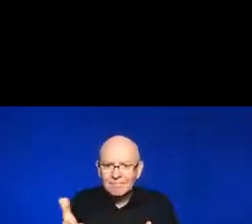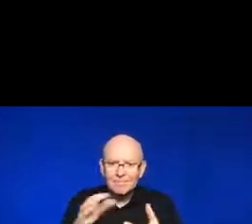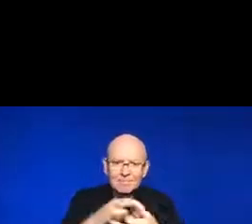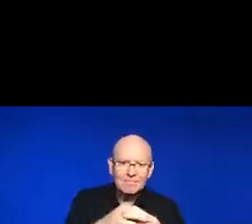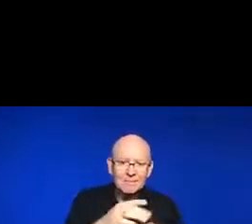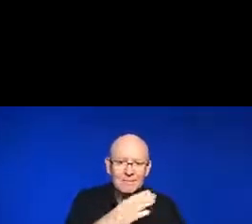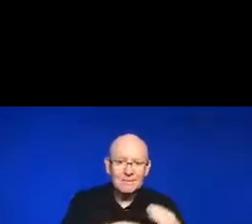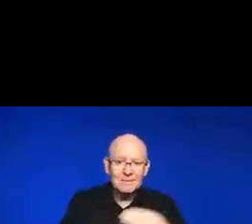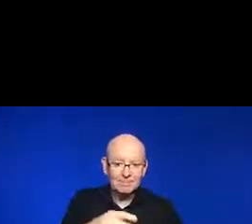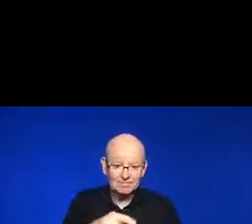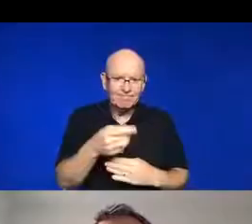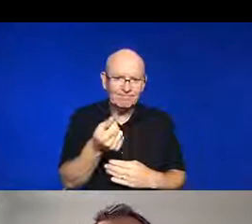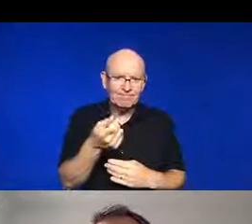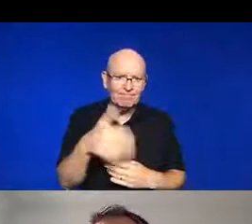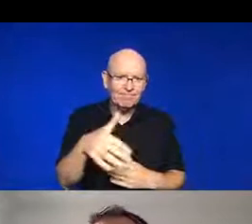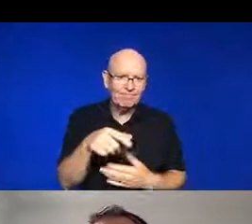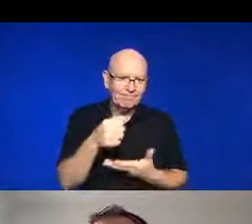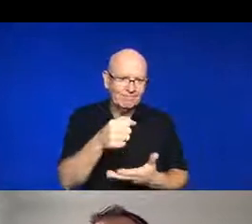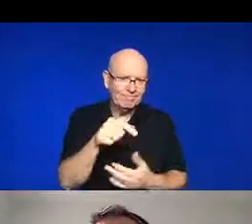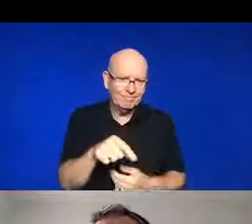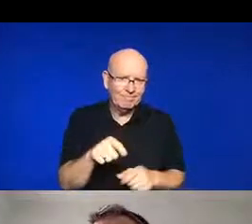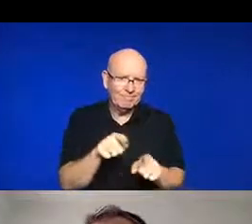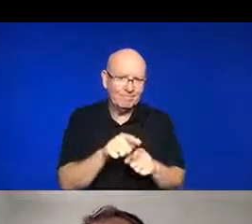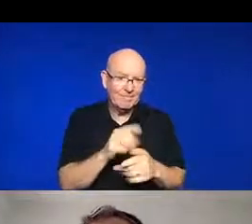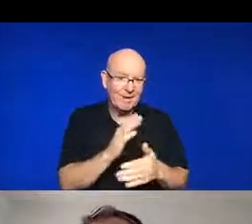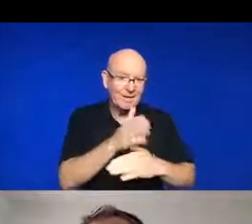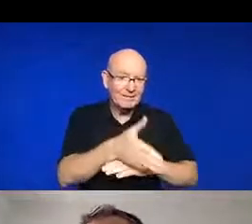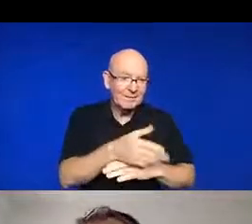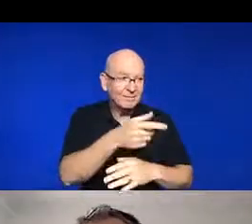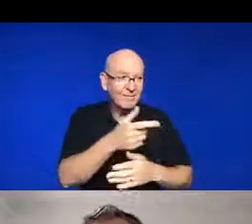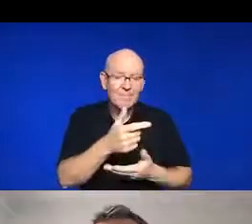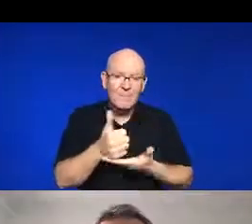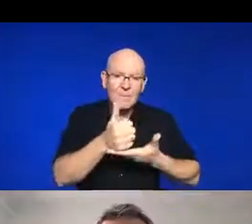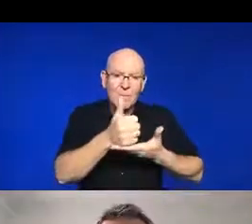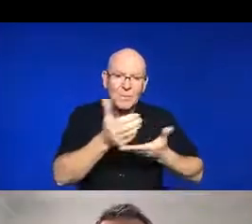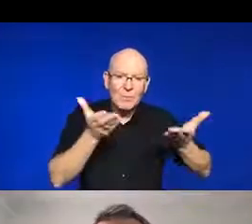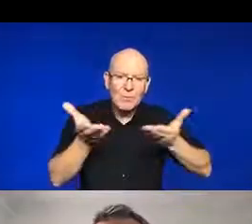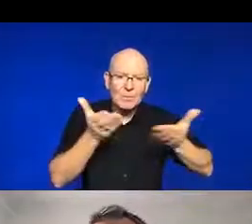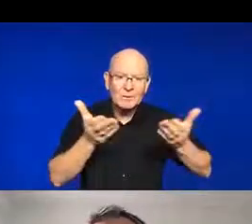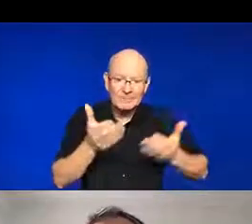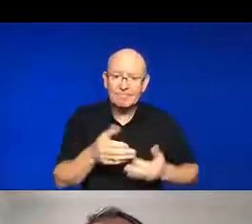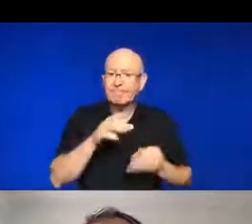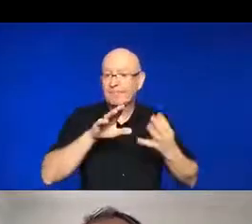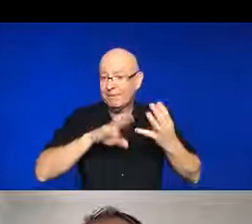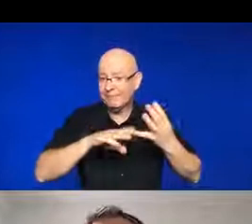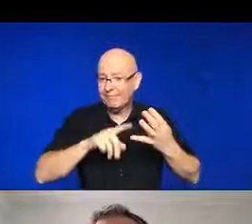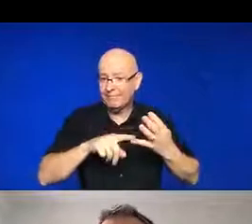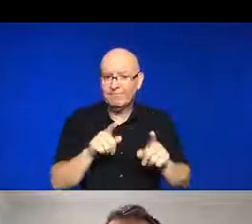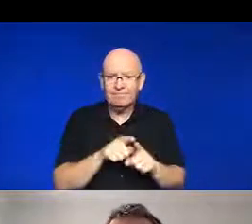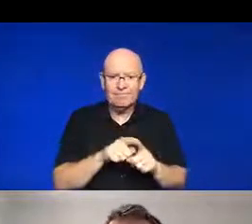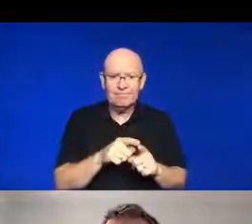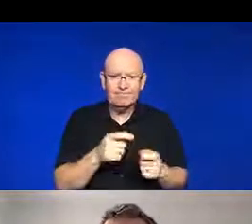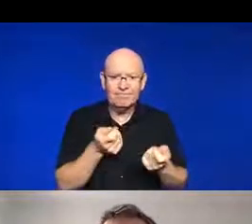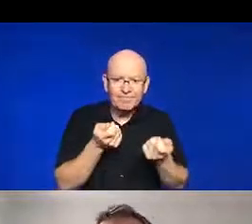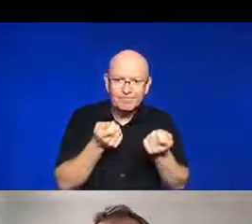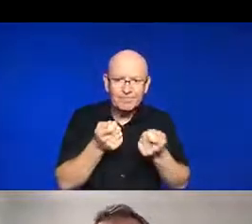One of the big elements that is often neglected in social protection system, mostly